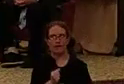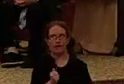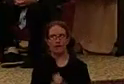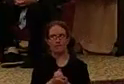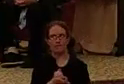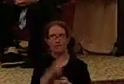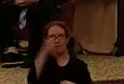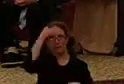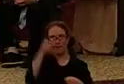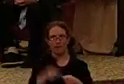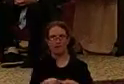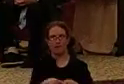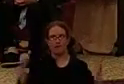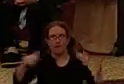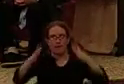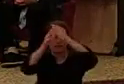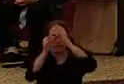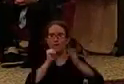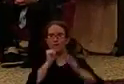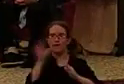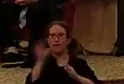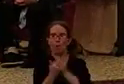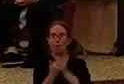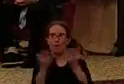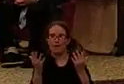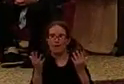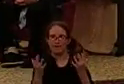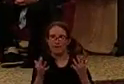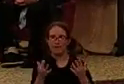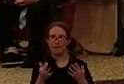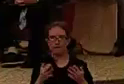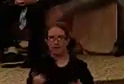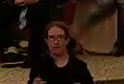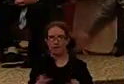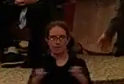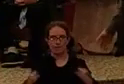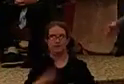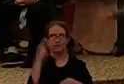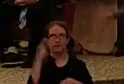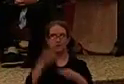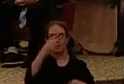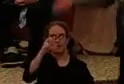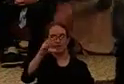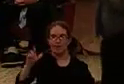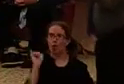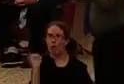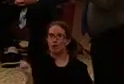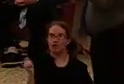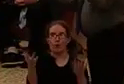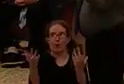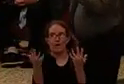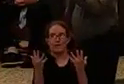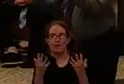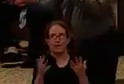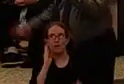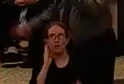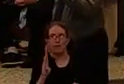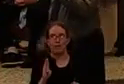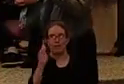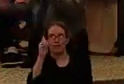here, amen, that heaven's not all that's waiting for you. Amen. There's another place called hell that's also waiting. You're going